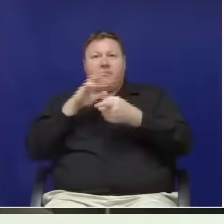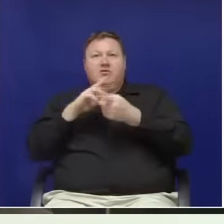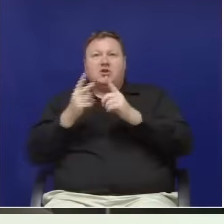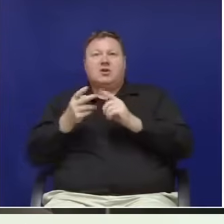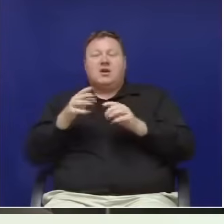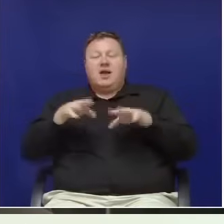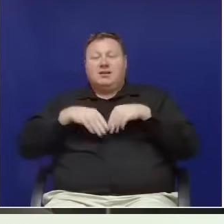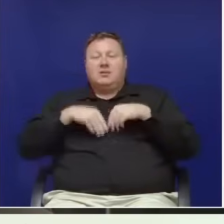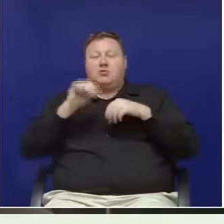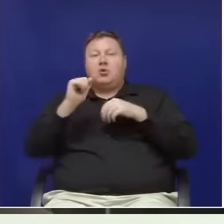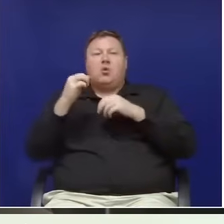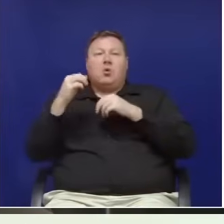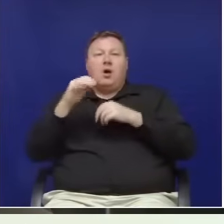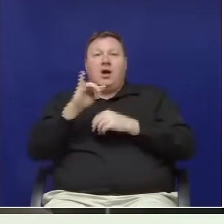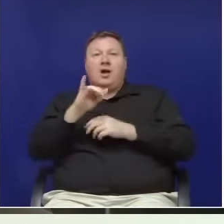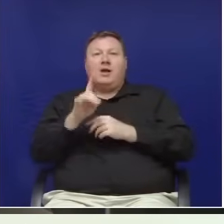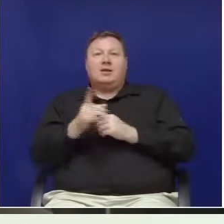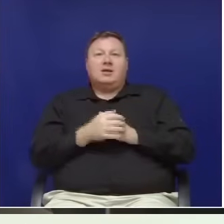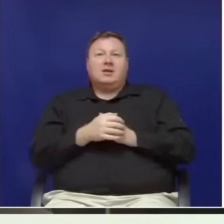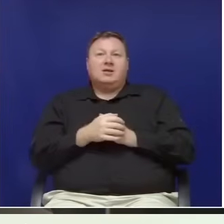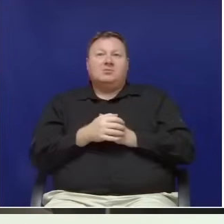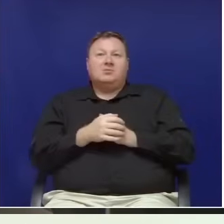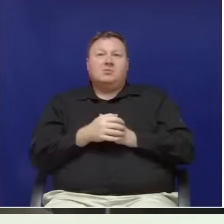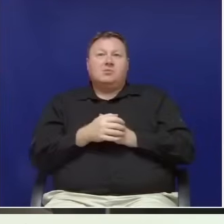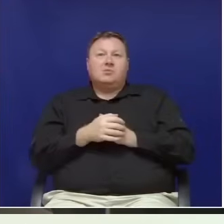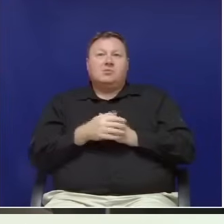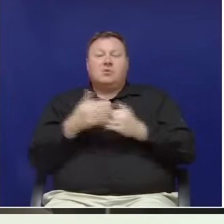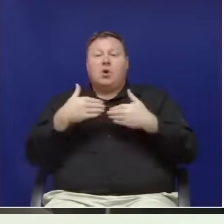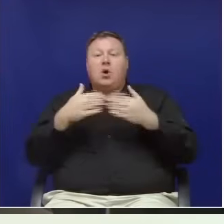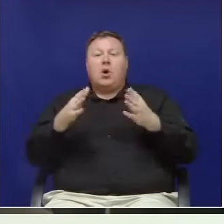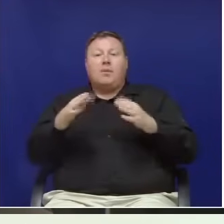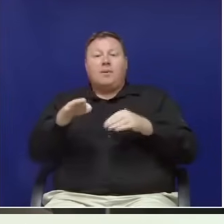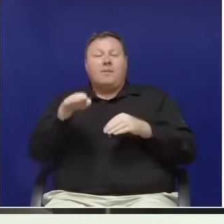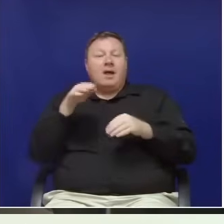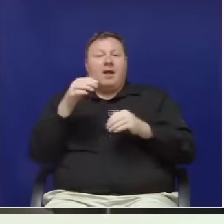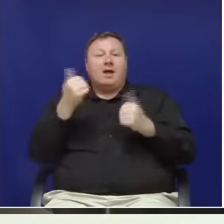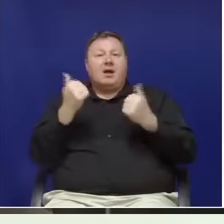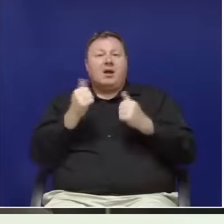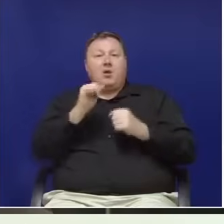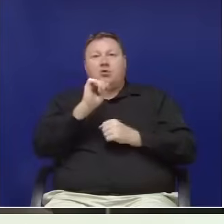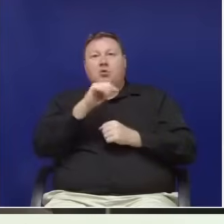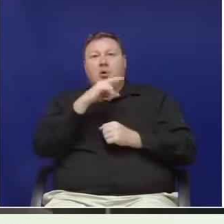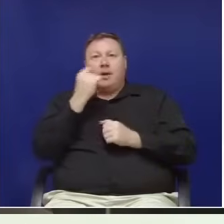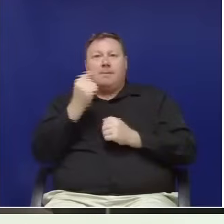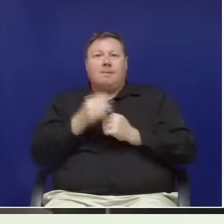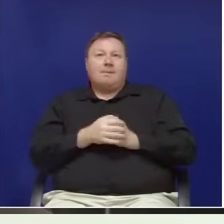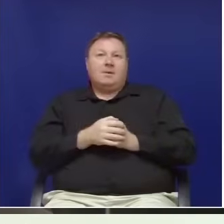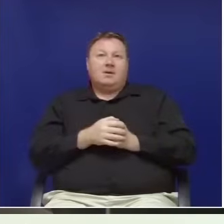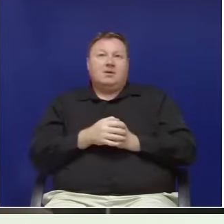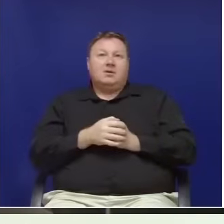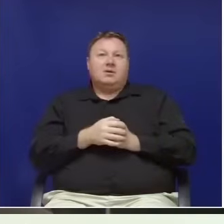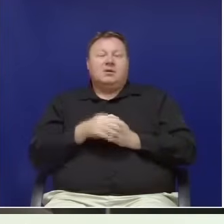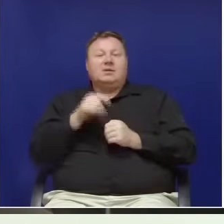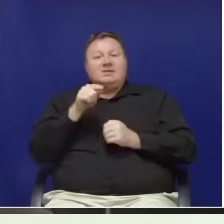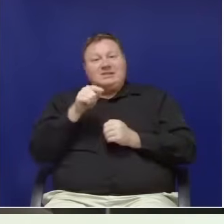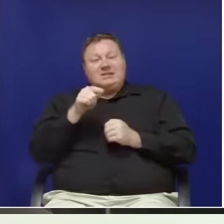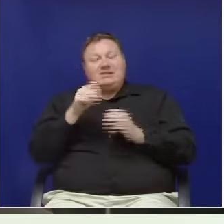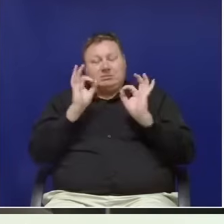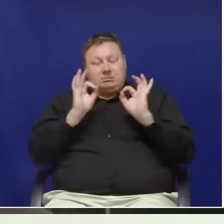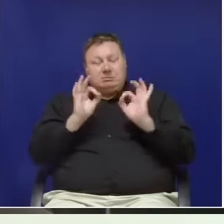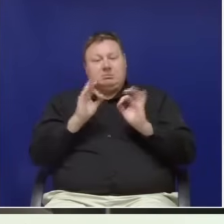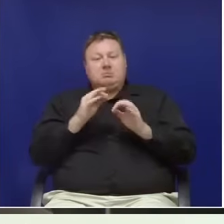your identity. And they could open a bank account in your name, by way of example. That is exactly what we are working